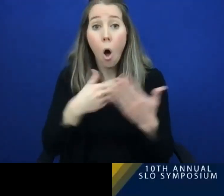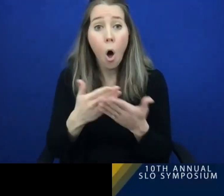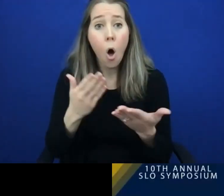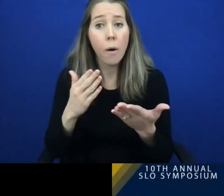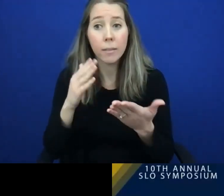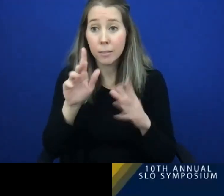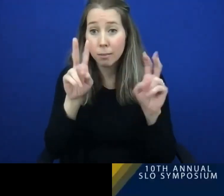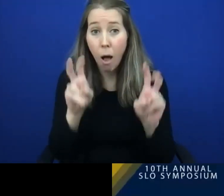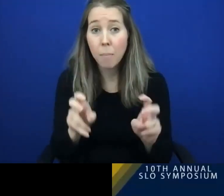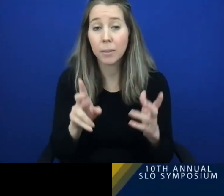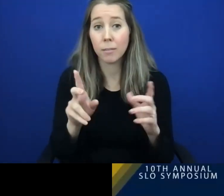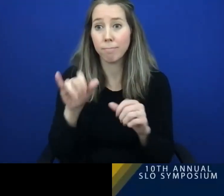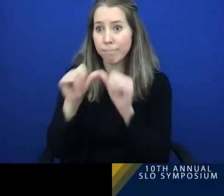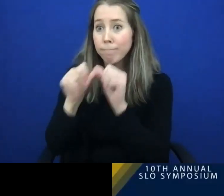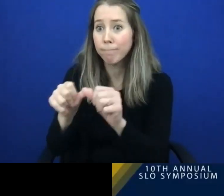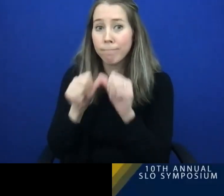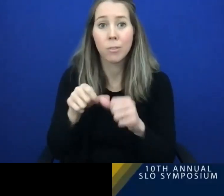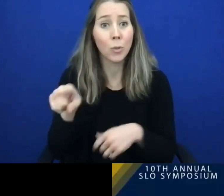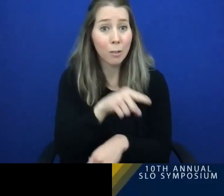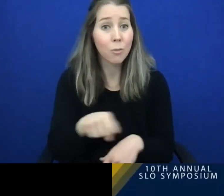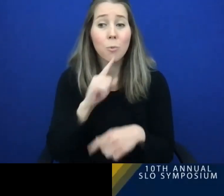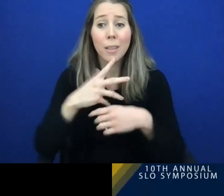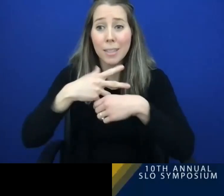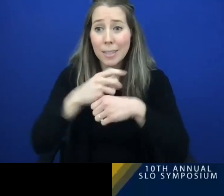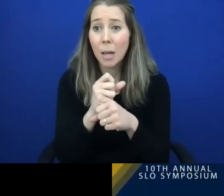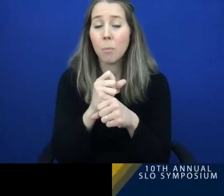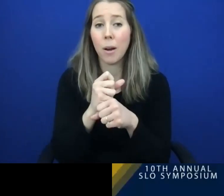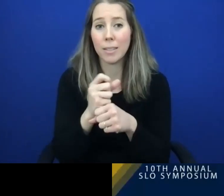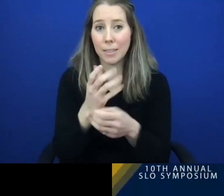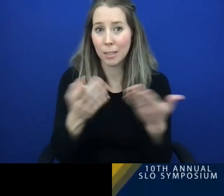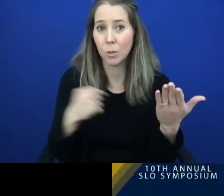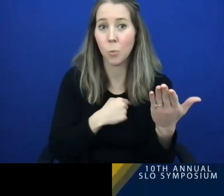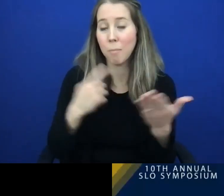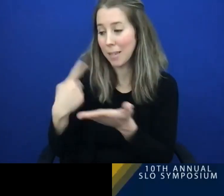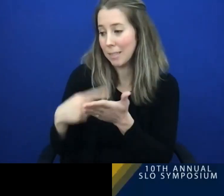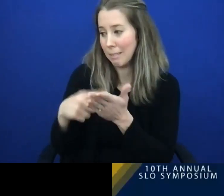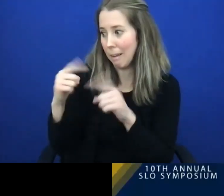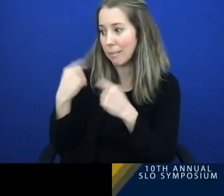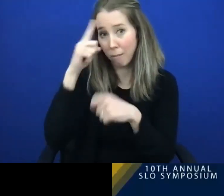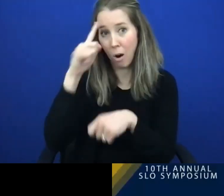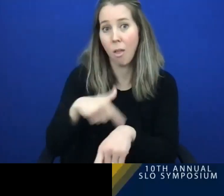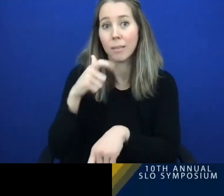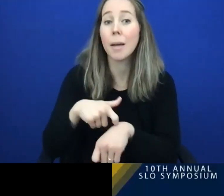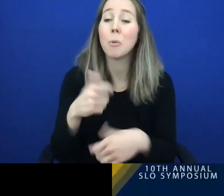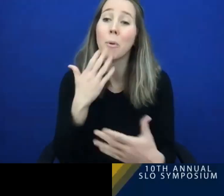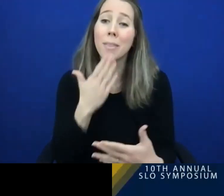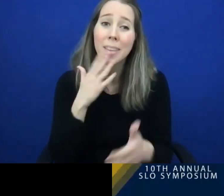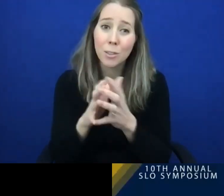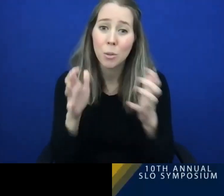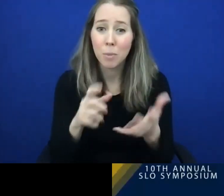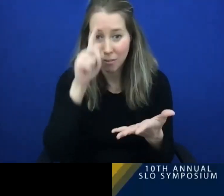certainly summarized really a number of those issues that we've been discussing, that we've been talking about for quite some time. So thank you so much for